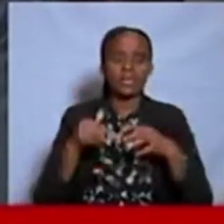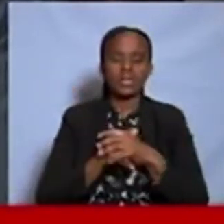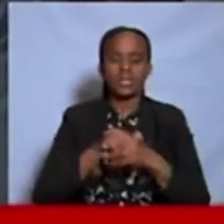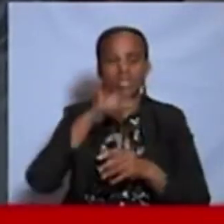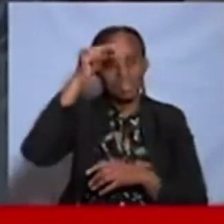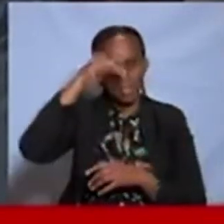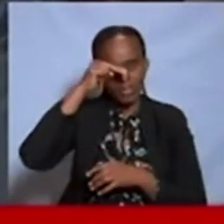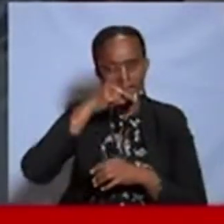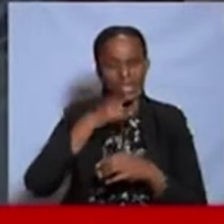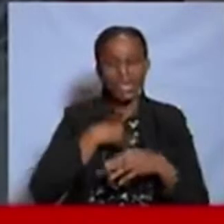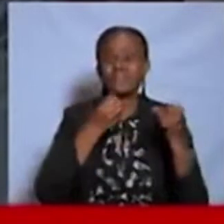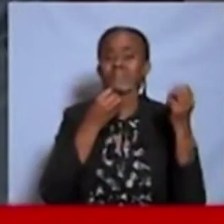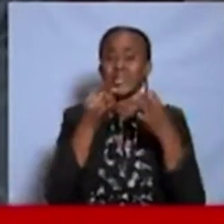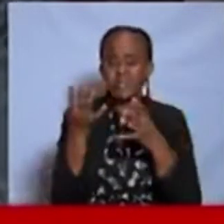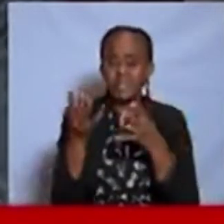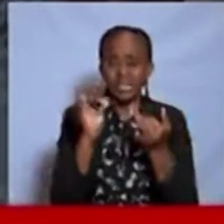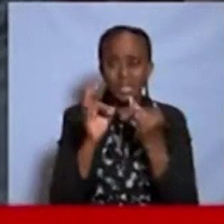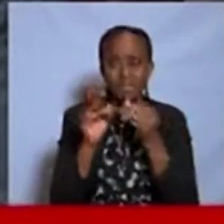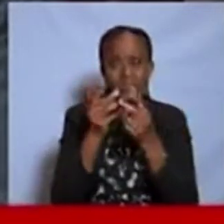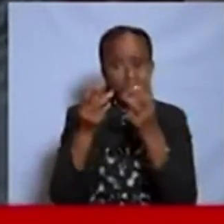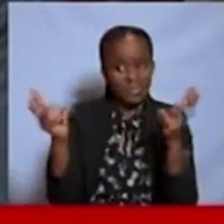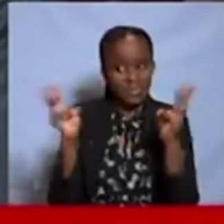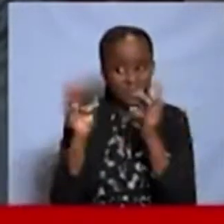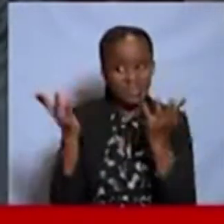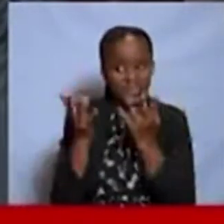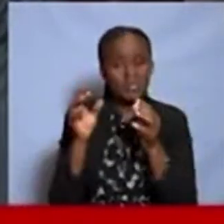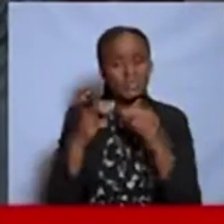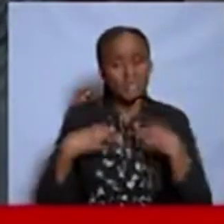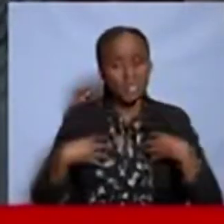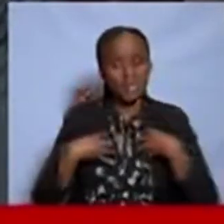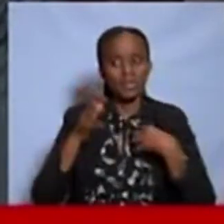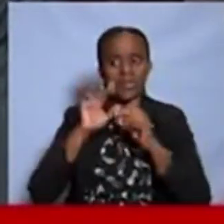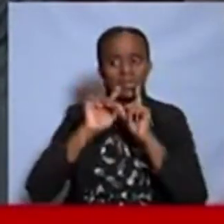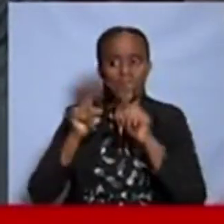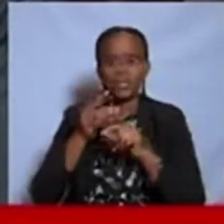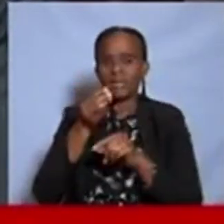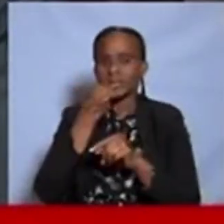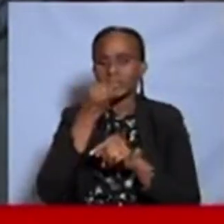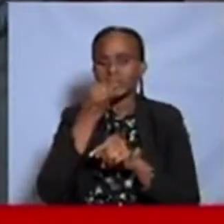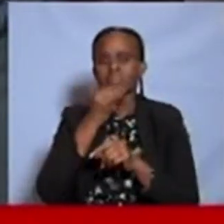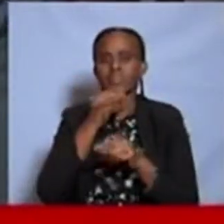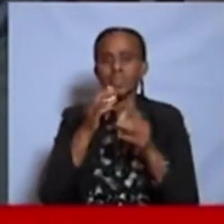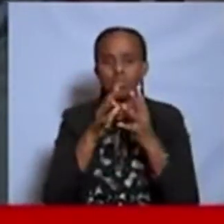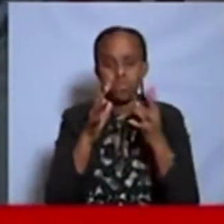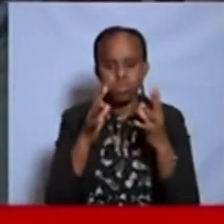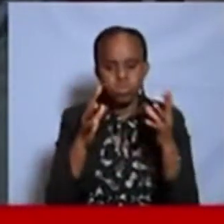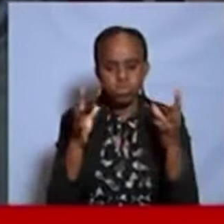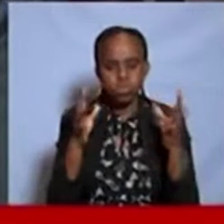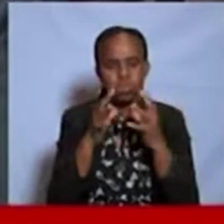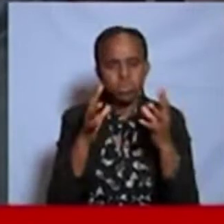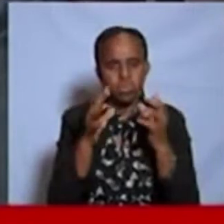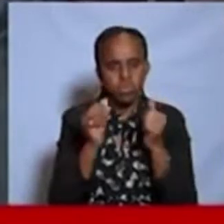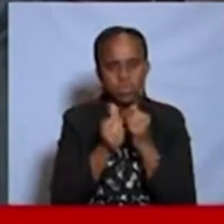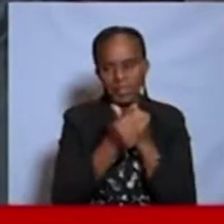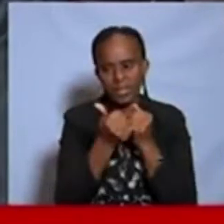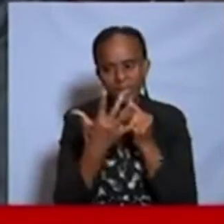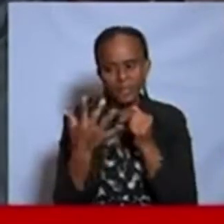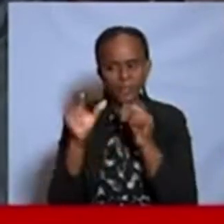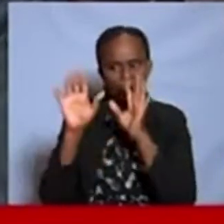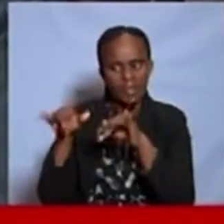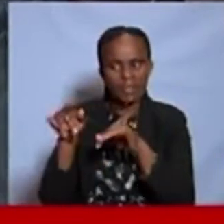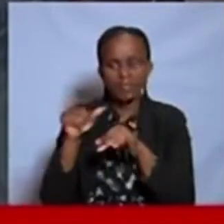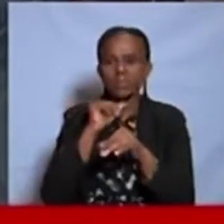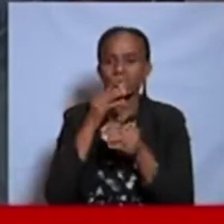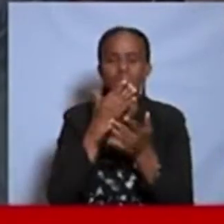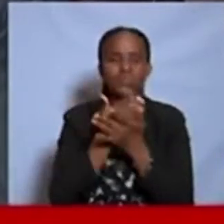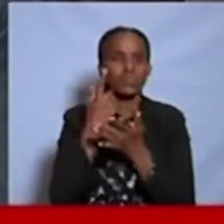have a lot of animals in Namwala. So if it is not fenced, animals will go there, eat plastics and the other things dumped there, which is not good